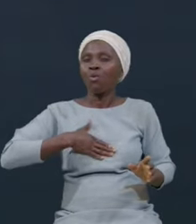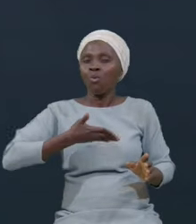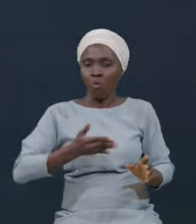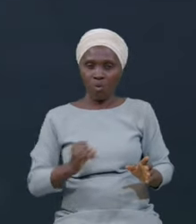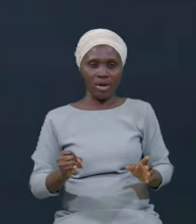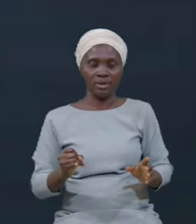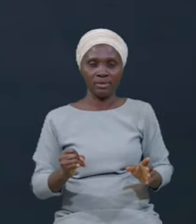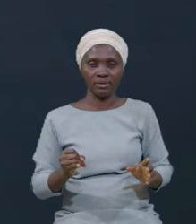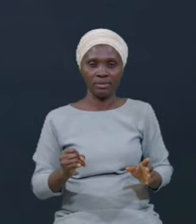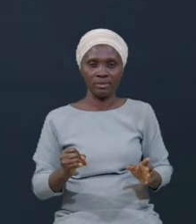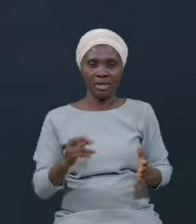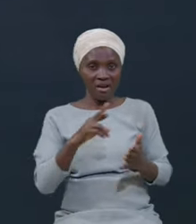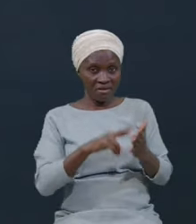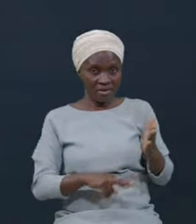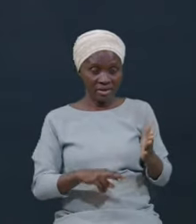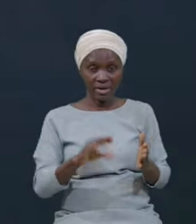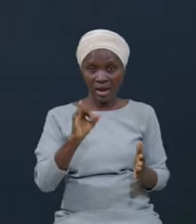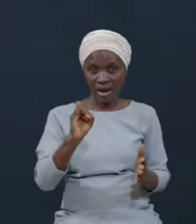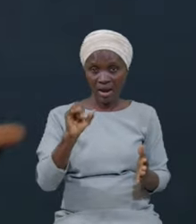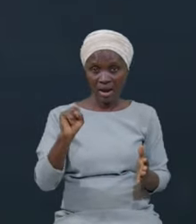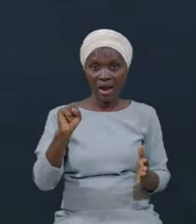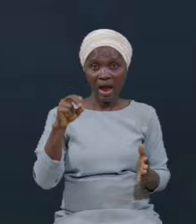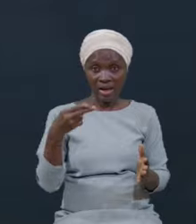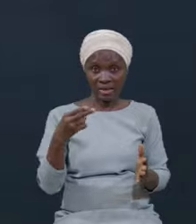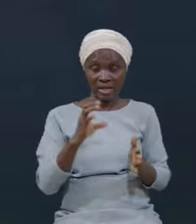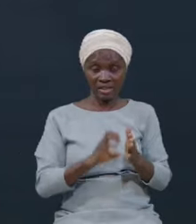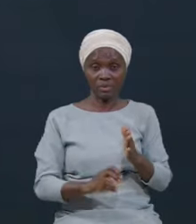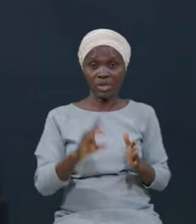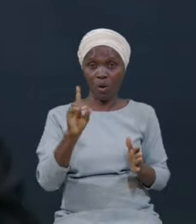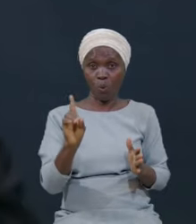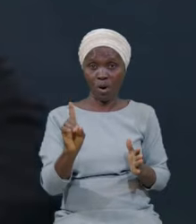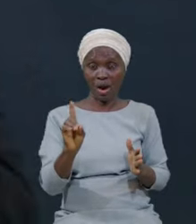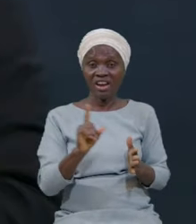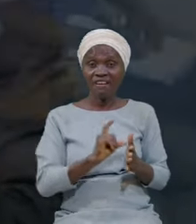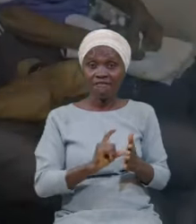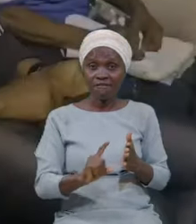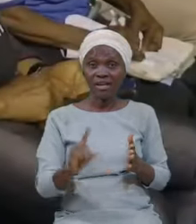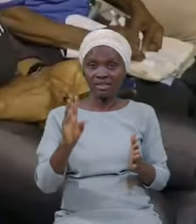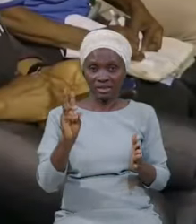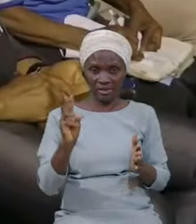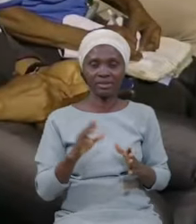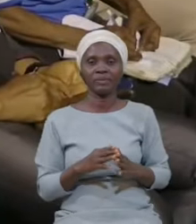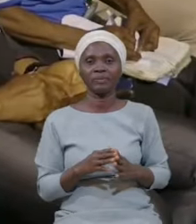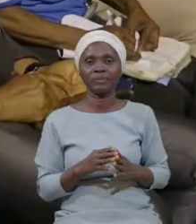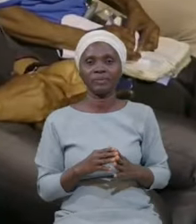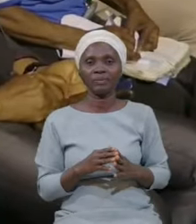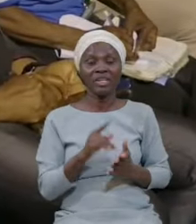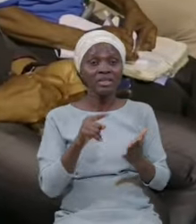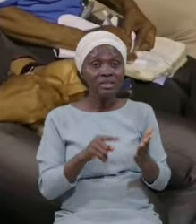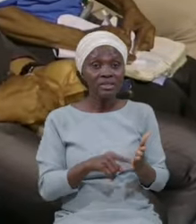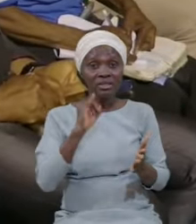chapter 1. And we're reading here from verse 16. This is what shows